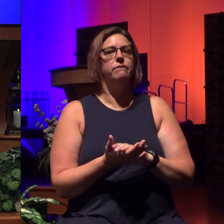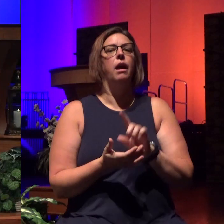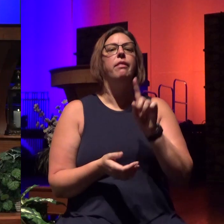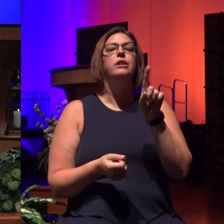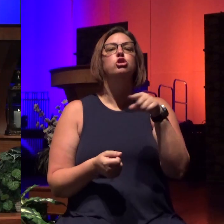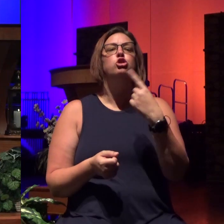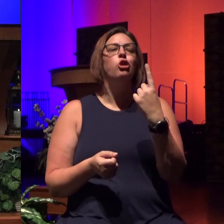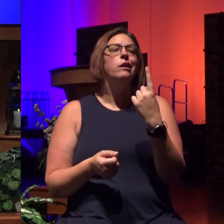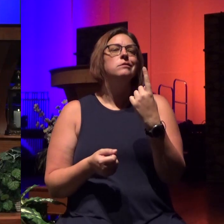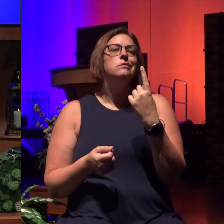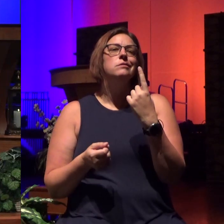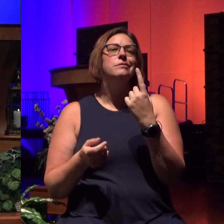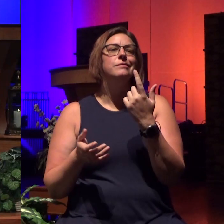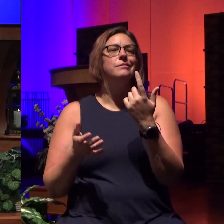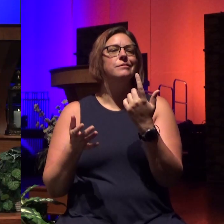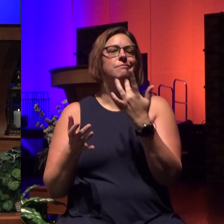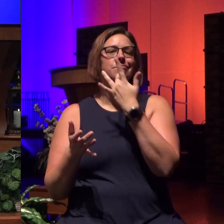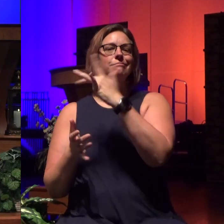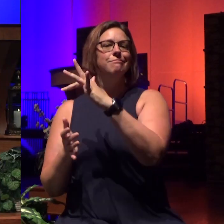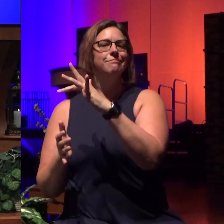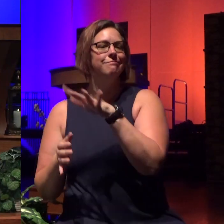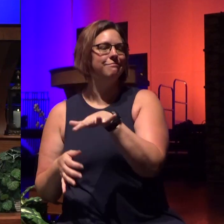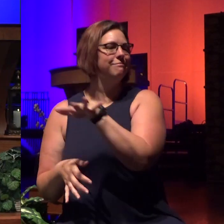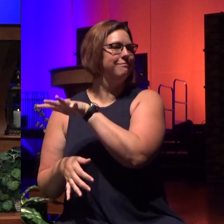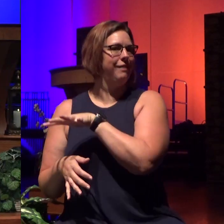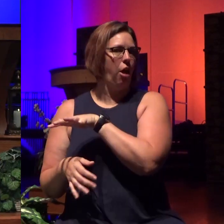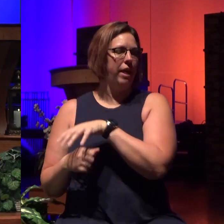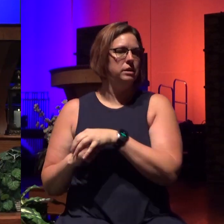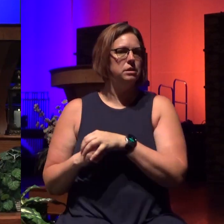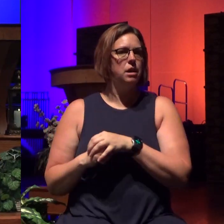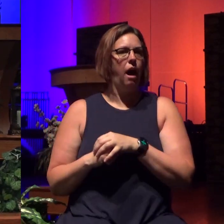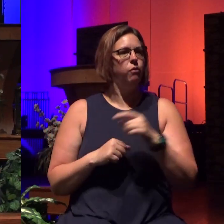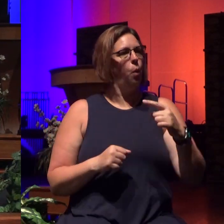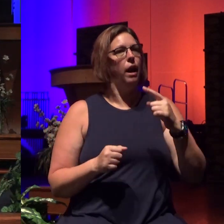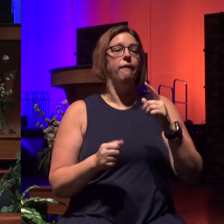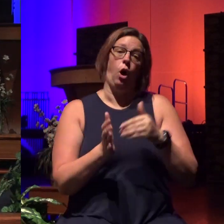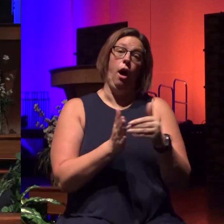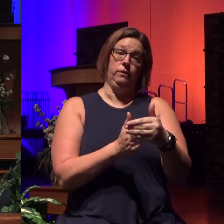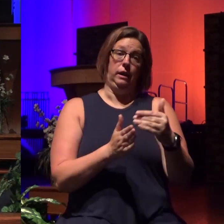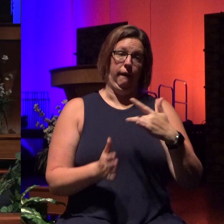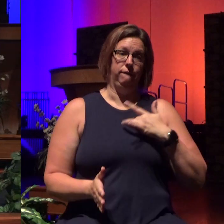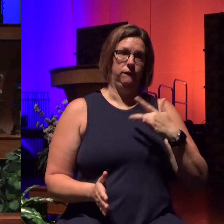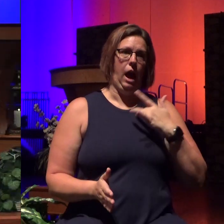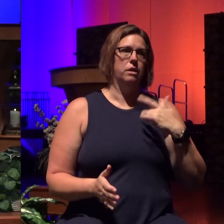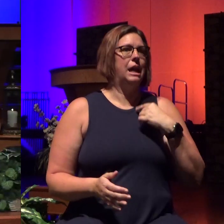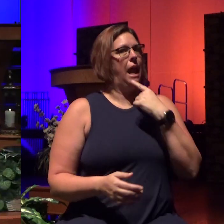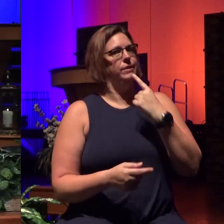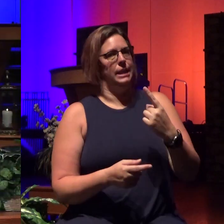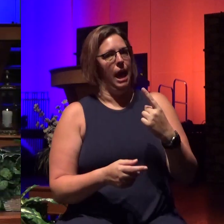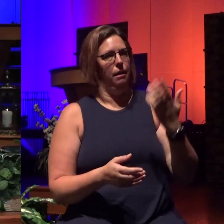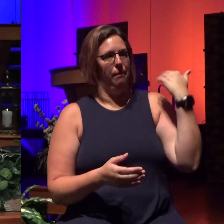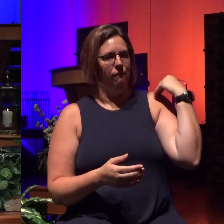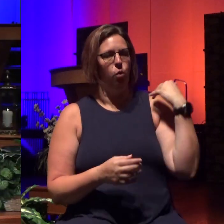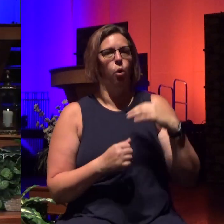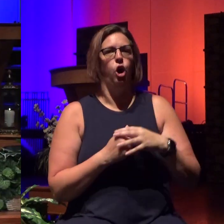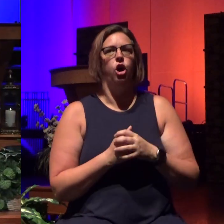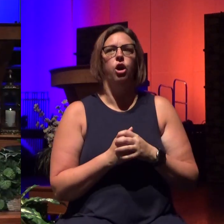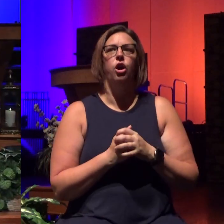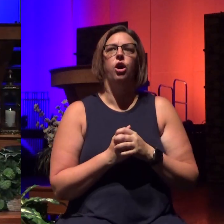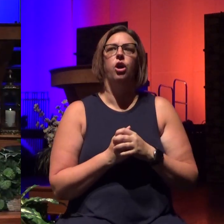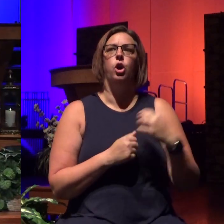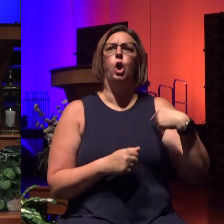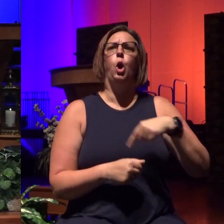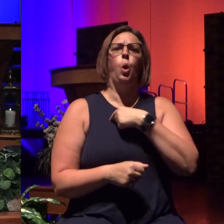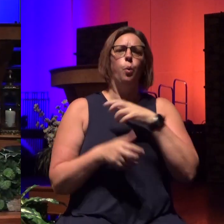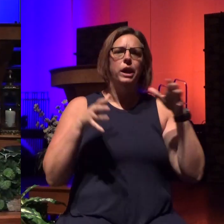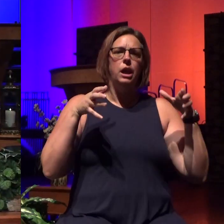icing on the cake. What I've often felt throughout the years in spiritual community and said many times before is that we come together and